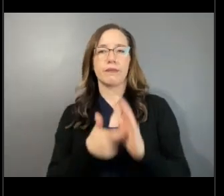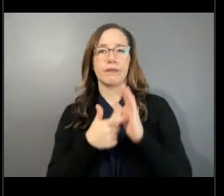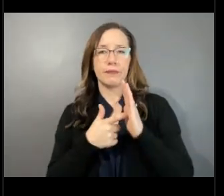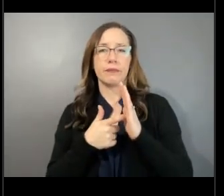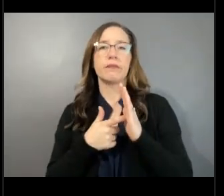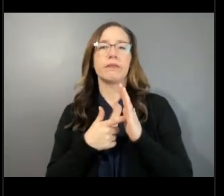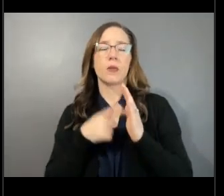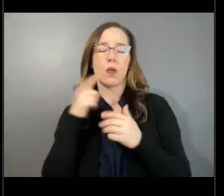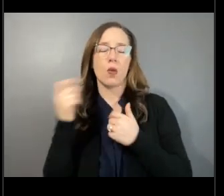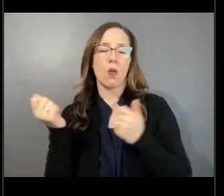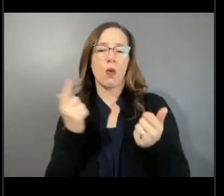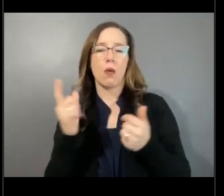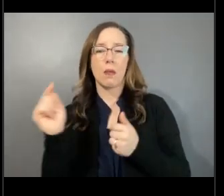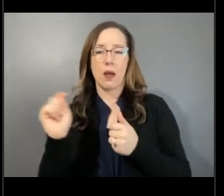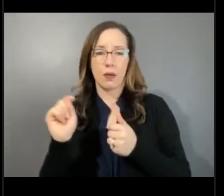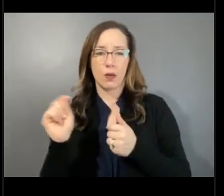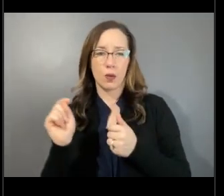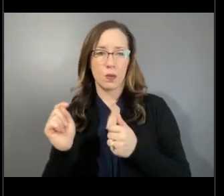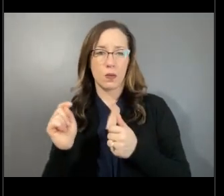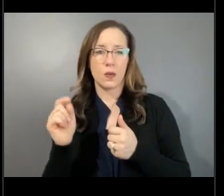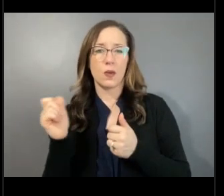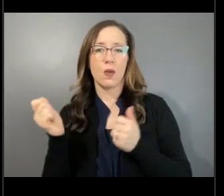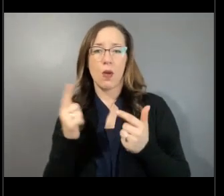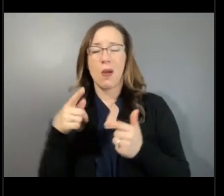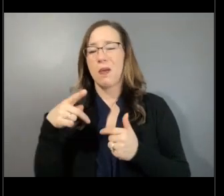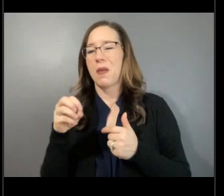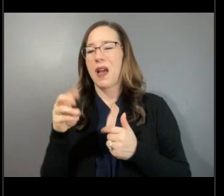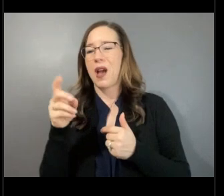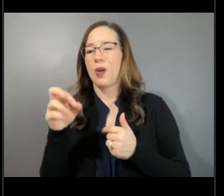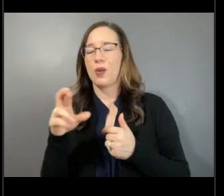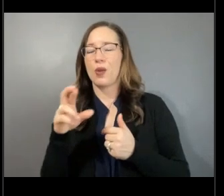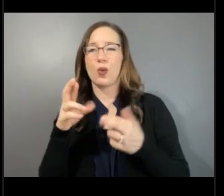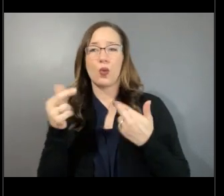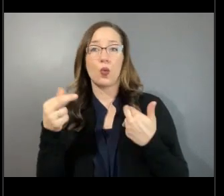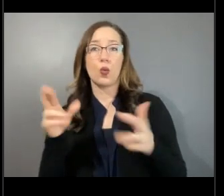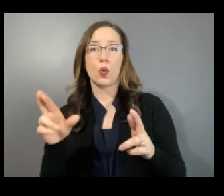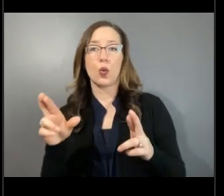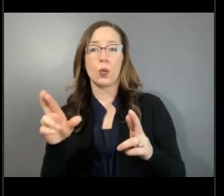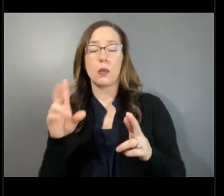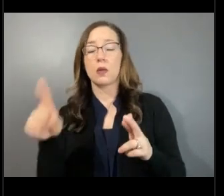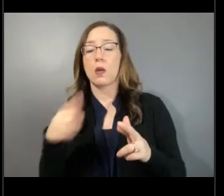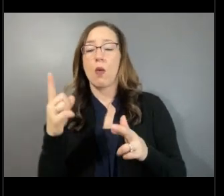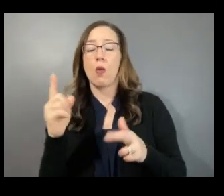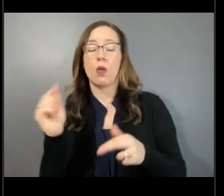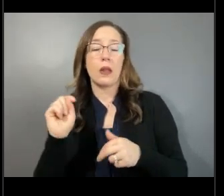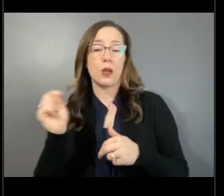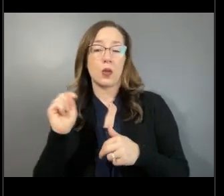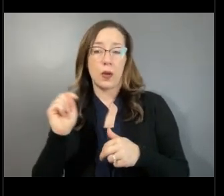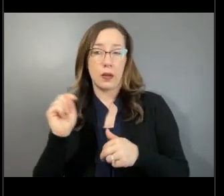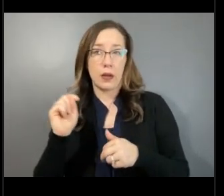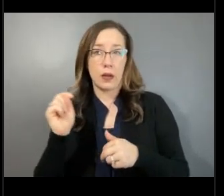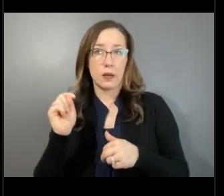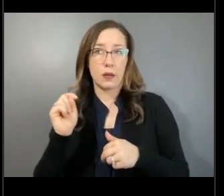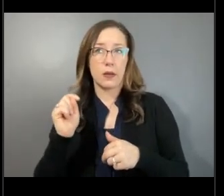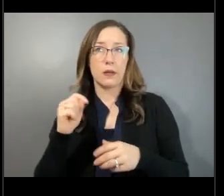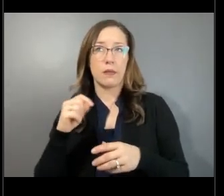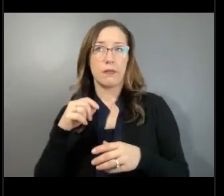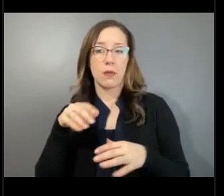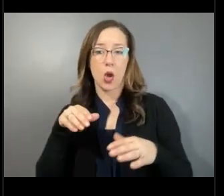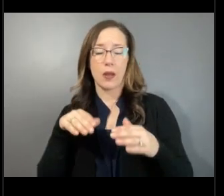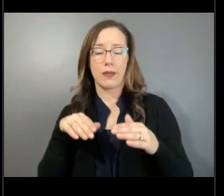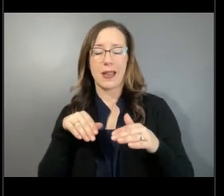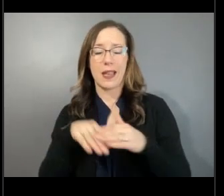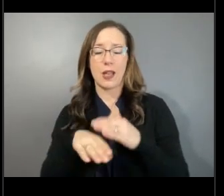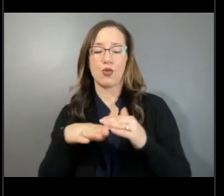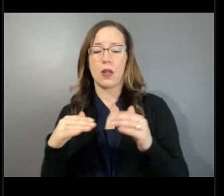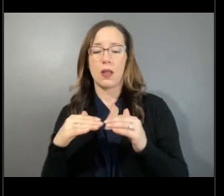all bathrooms and powder rooms when the powder room is the only toilet facility on the entry level